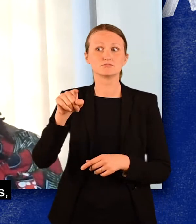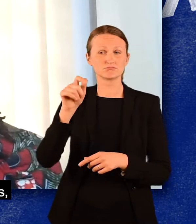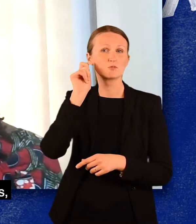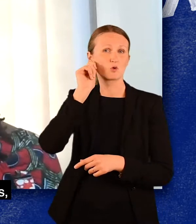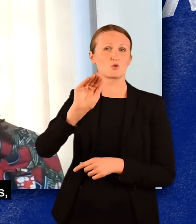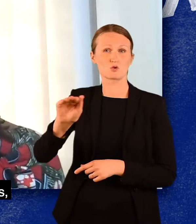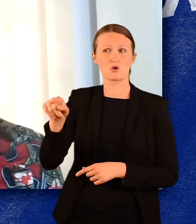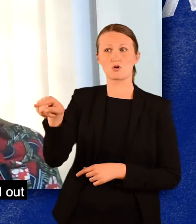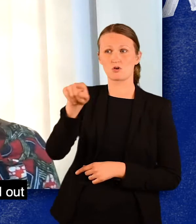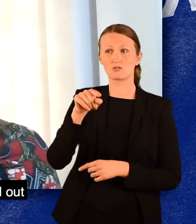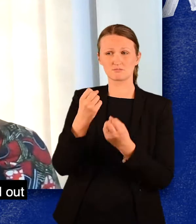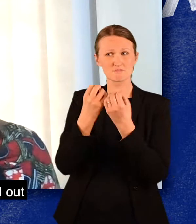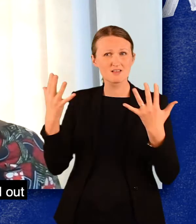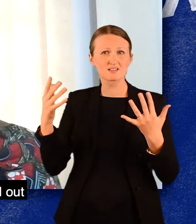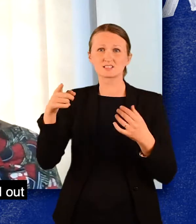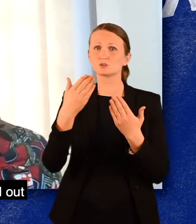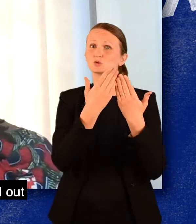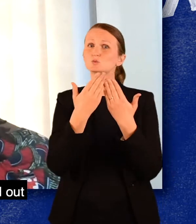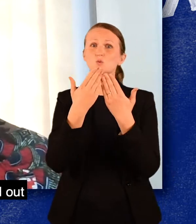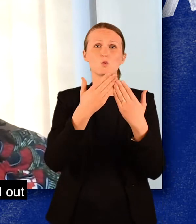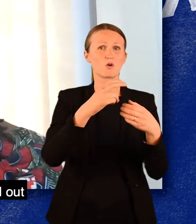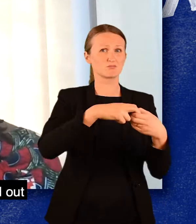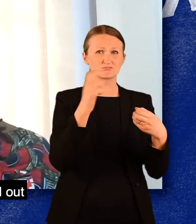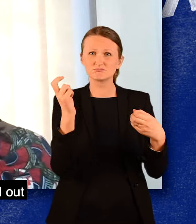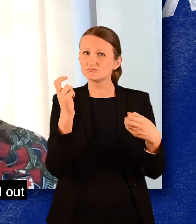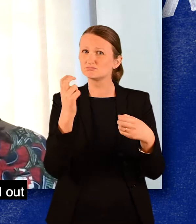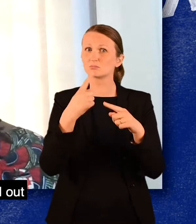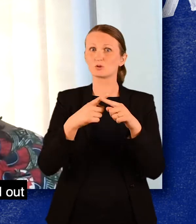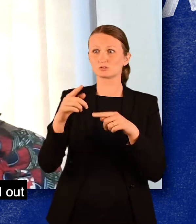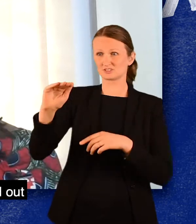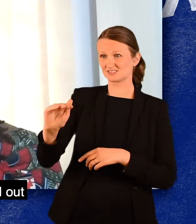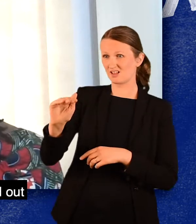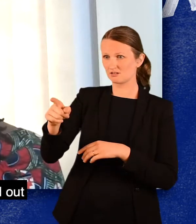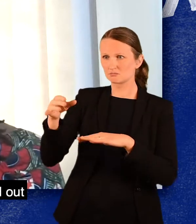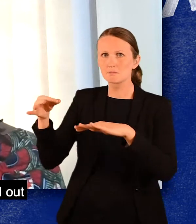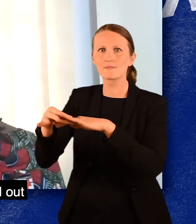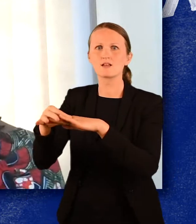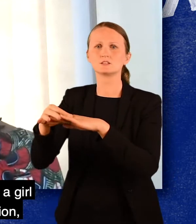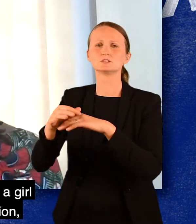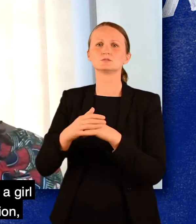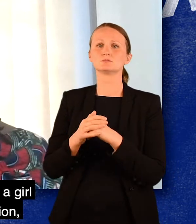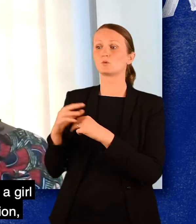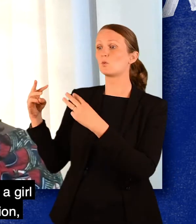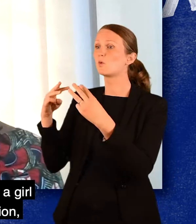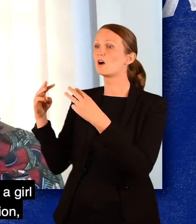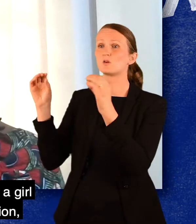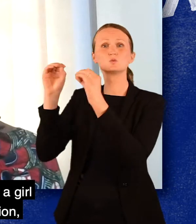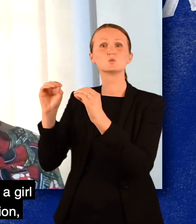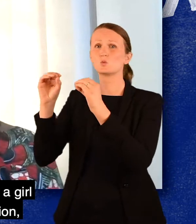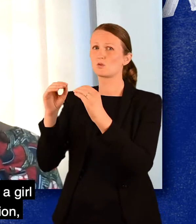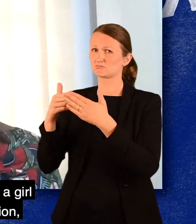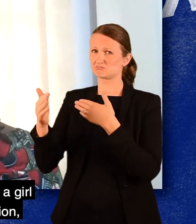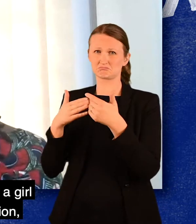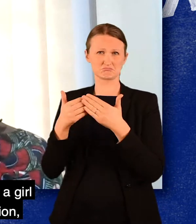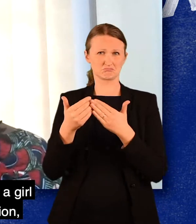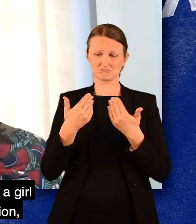especially to girls. So many girls around me dropped out and got married as children. But even without war,